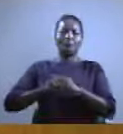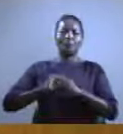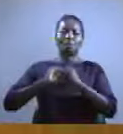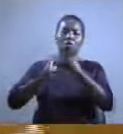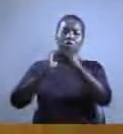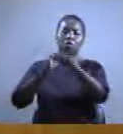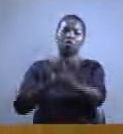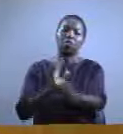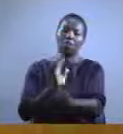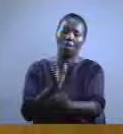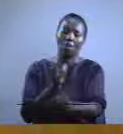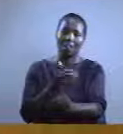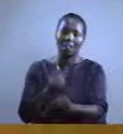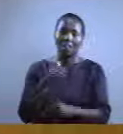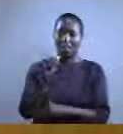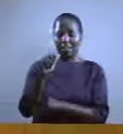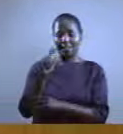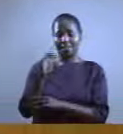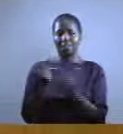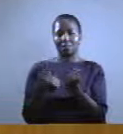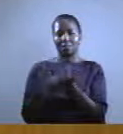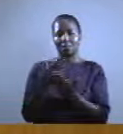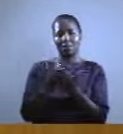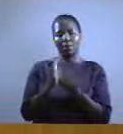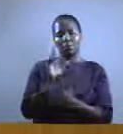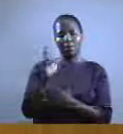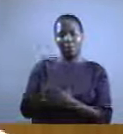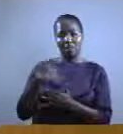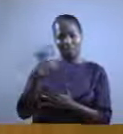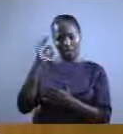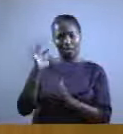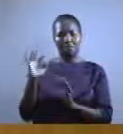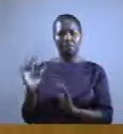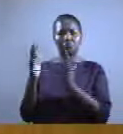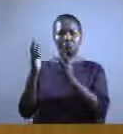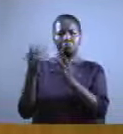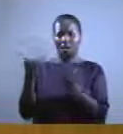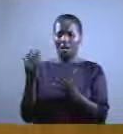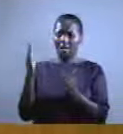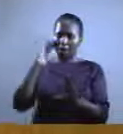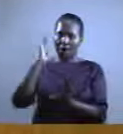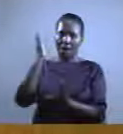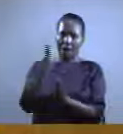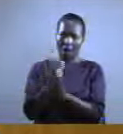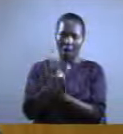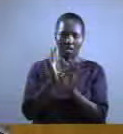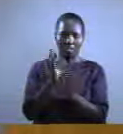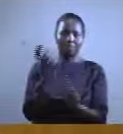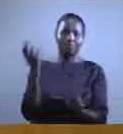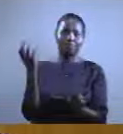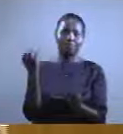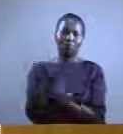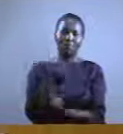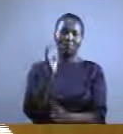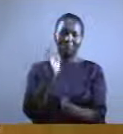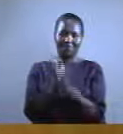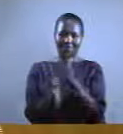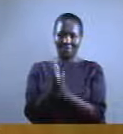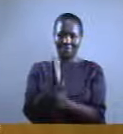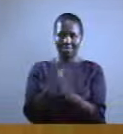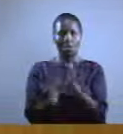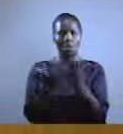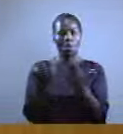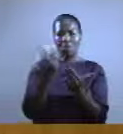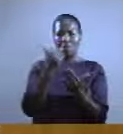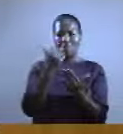incentive. So the ACDP will support this bill. We commend the government on eventually implementing this tax incentive, albeit it is in a